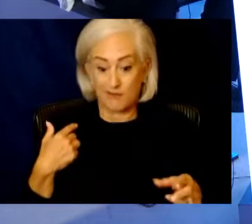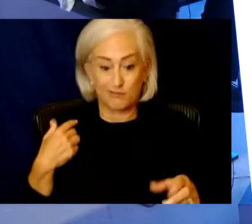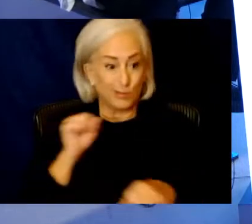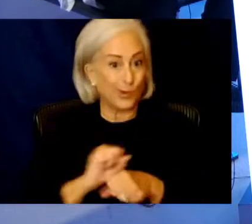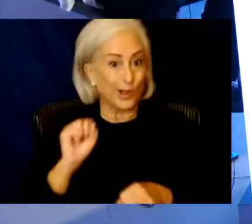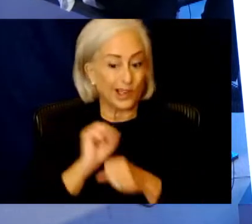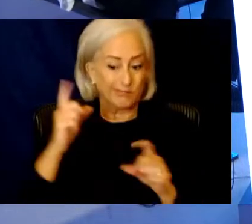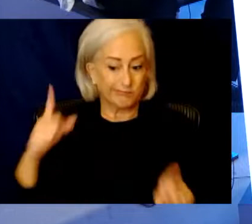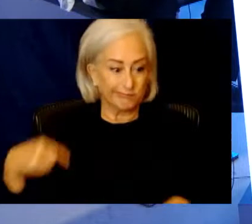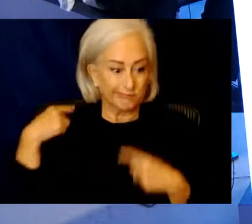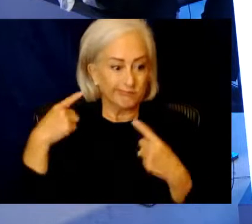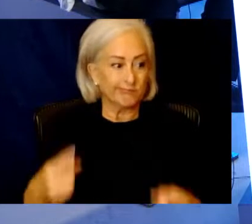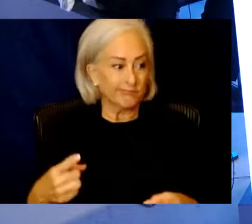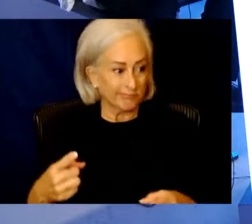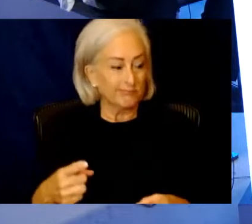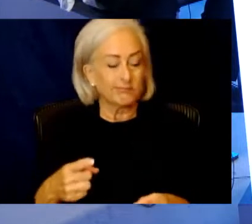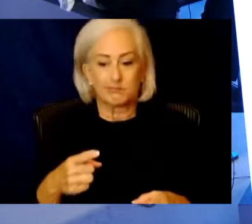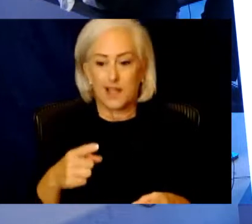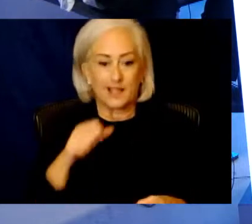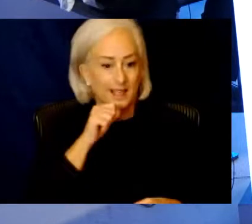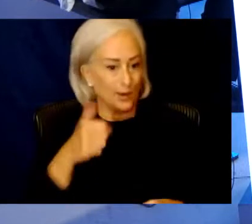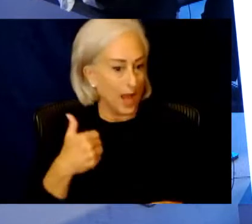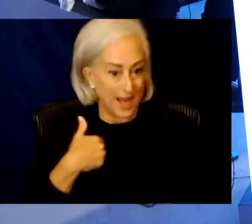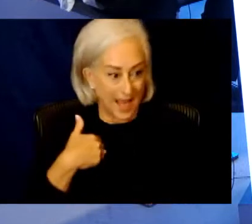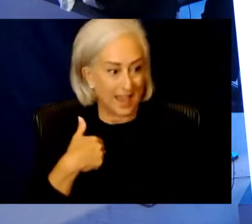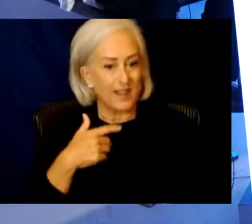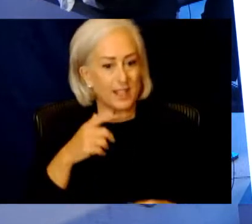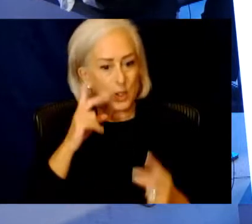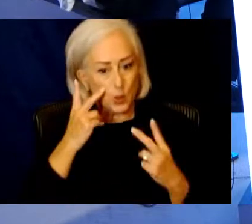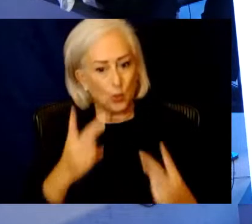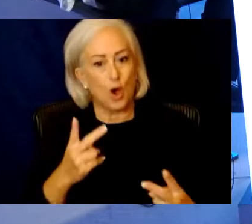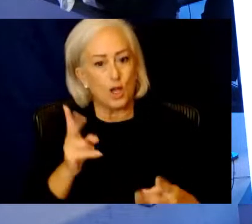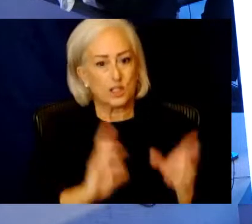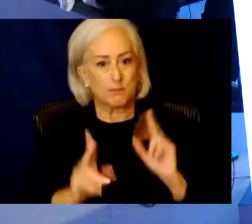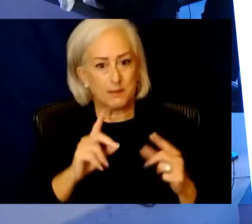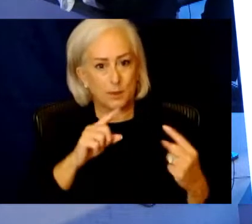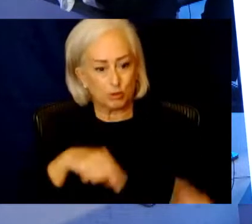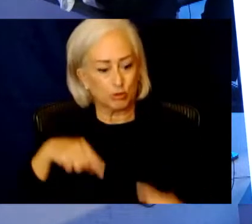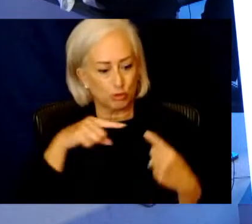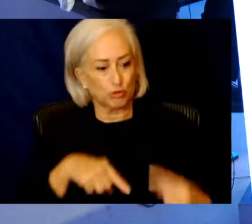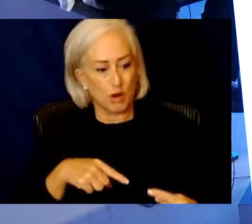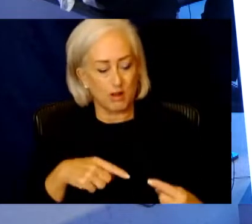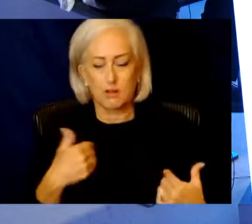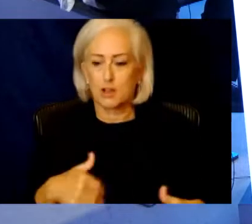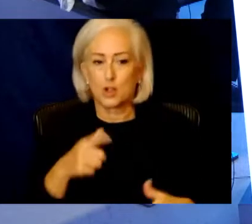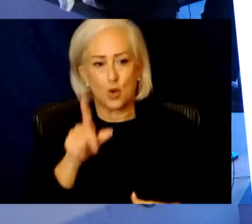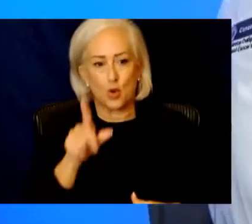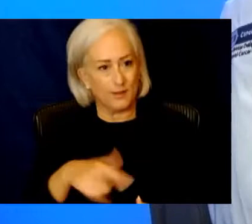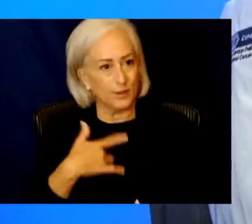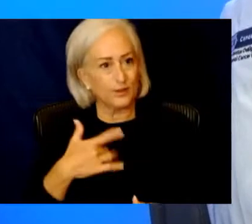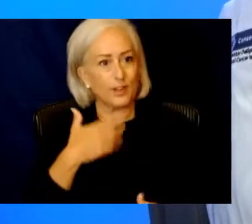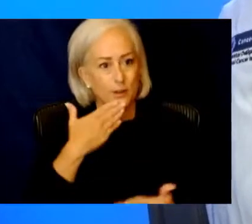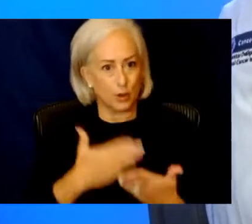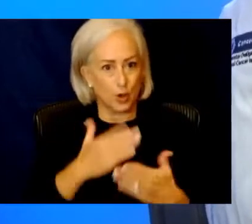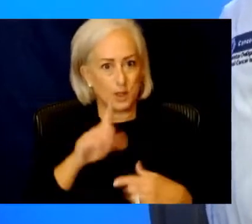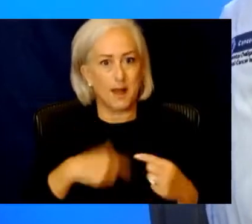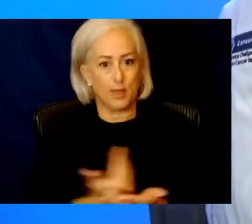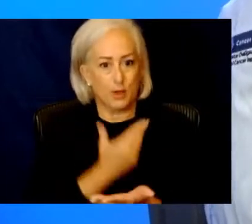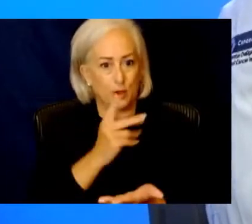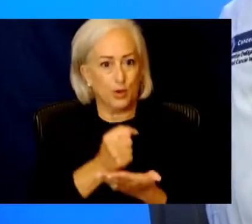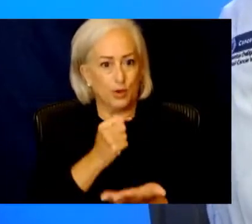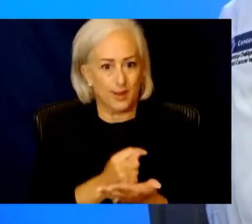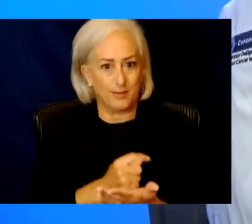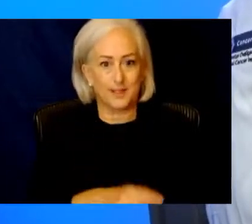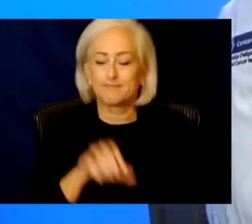these patients struggle and not do well. This has to feel really good as a cancer doctor to watch this new stuff roll out. It's amazing, and when you find something